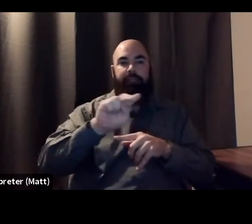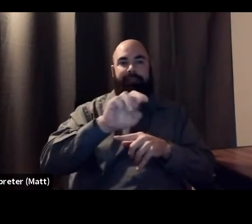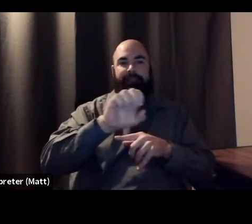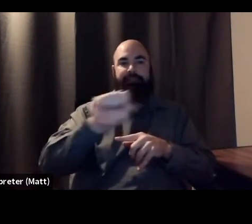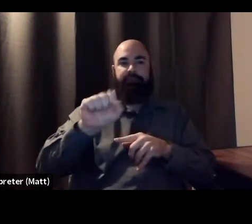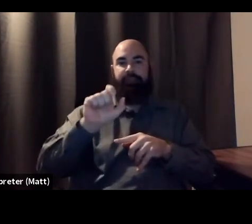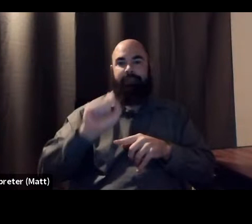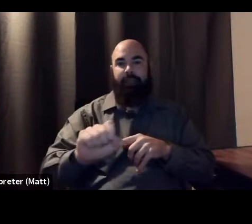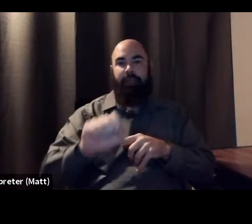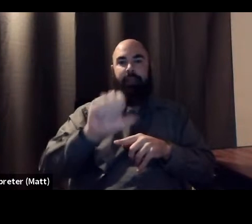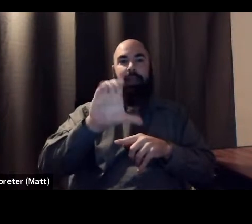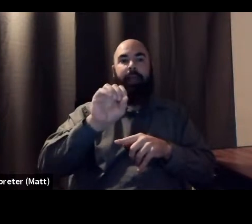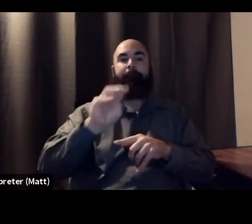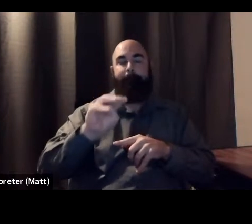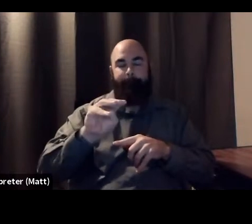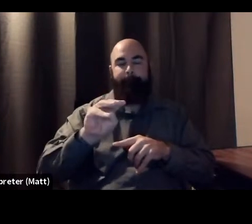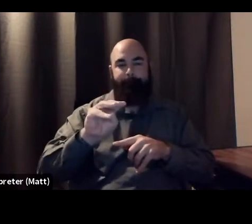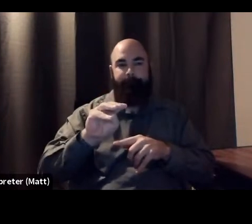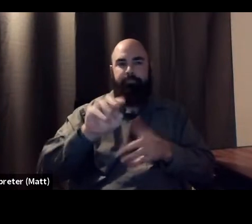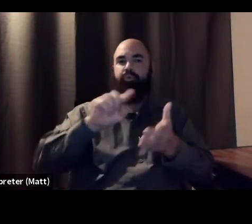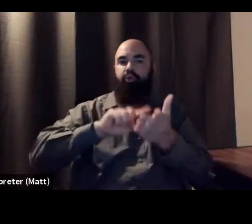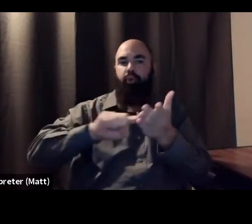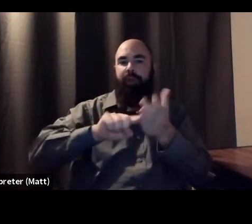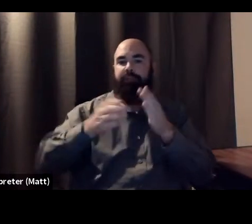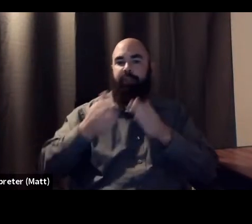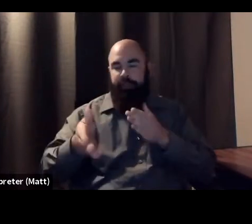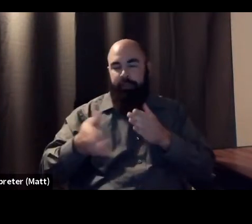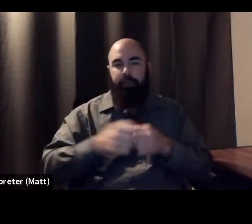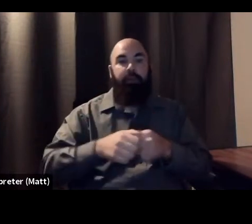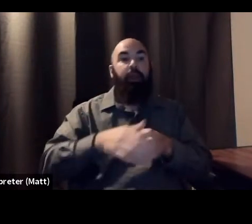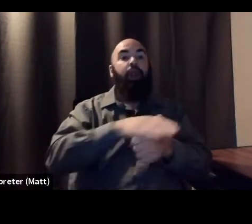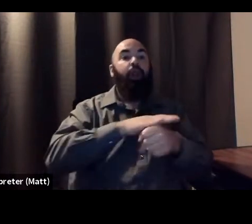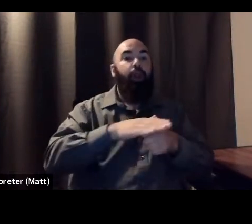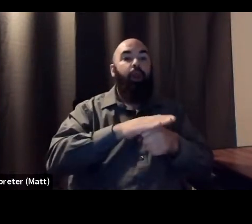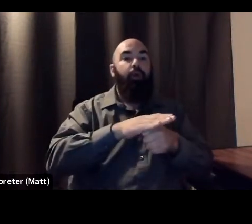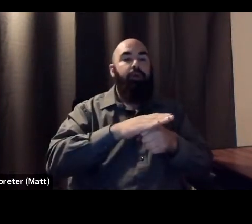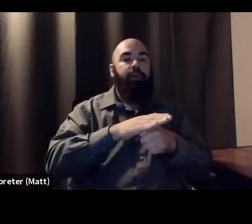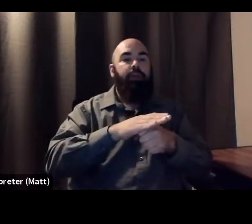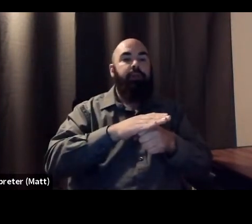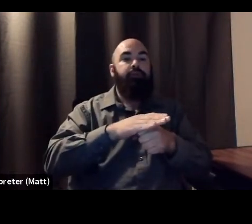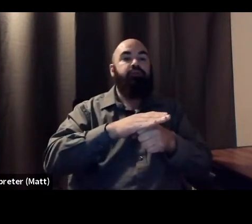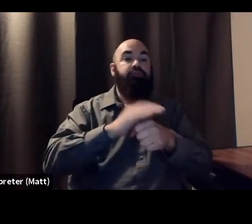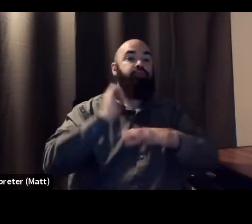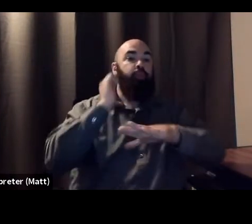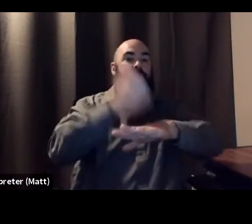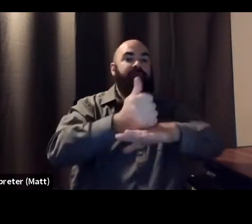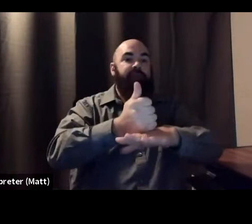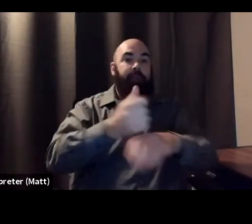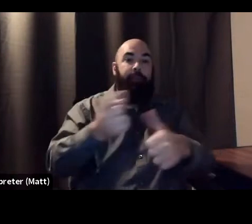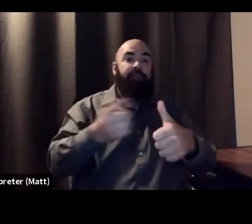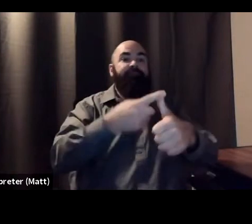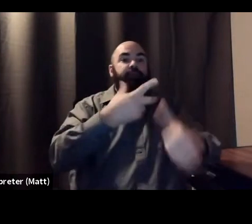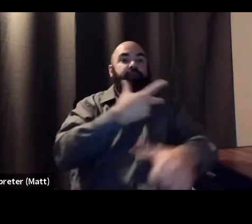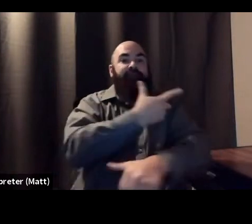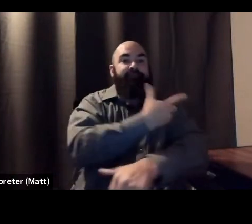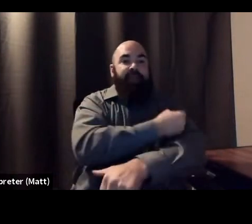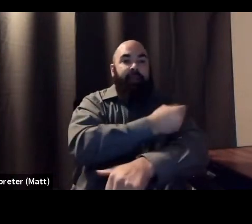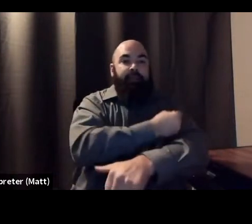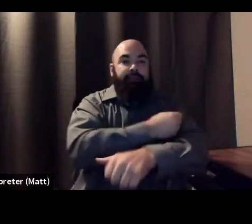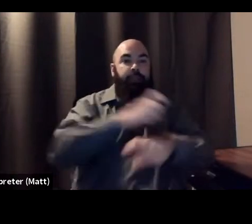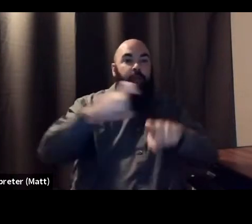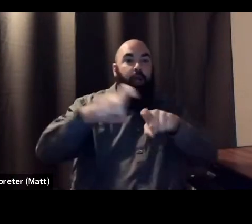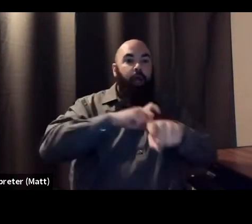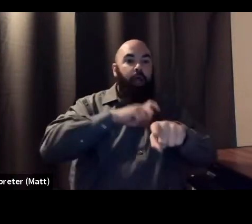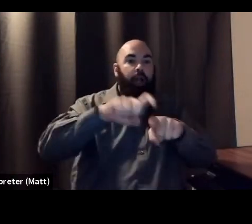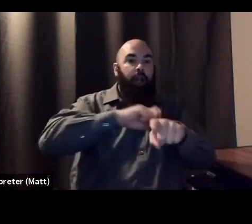www.nrvroadtowellness.com. The region launched the first vaccine call center in the state, which resulted in calls coming in from